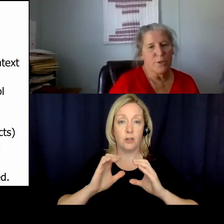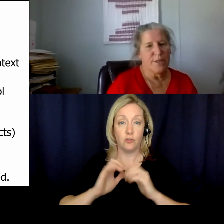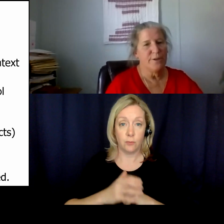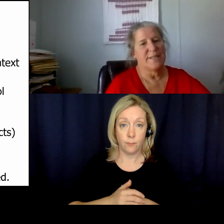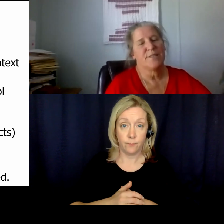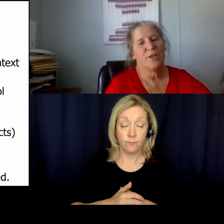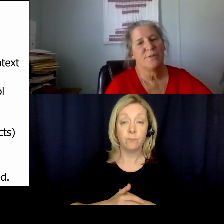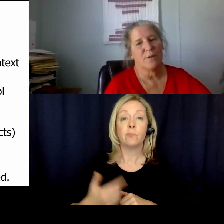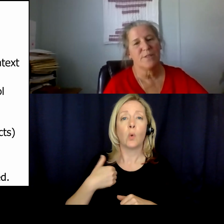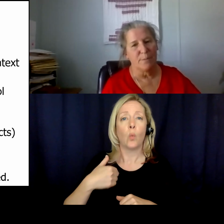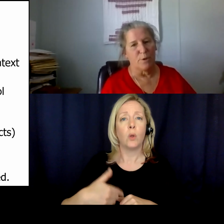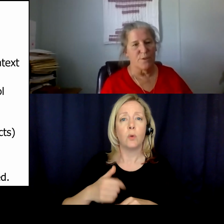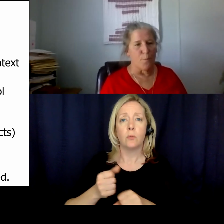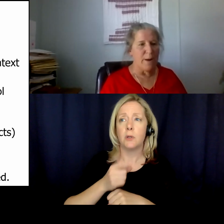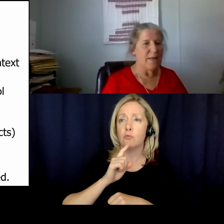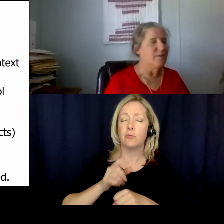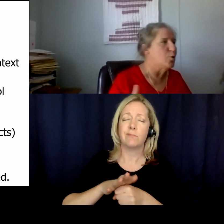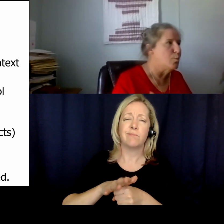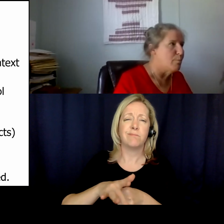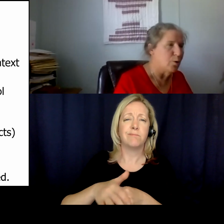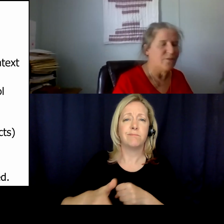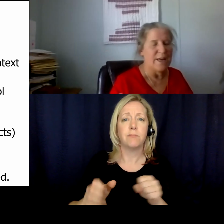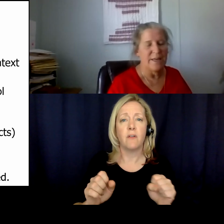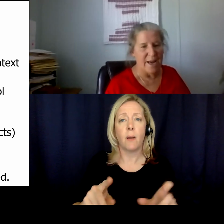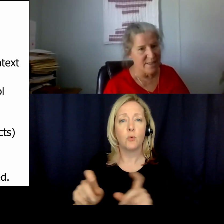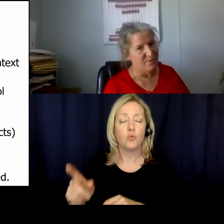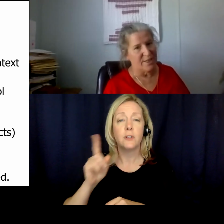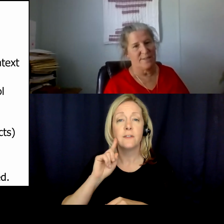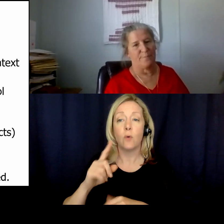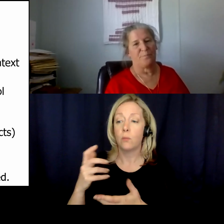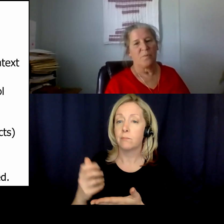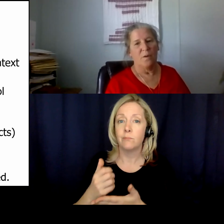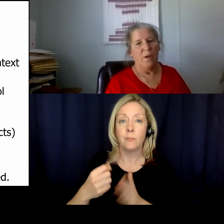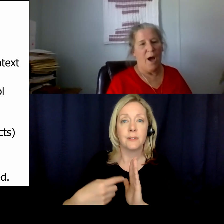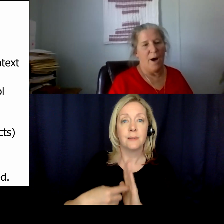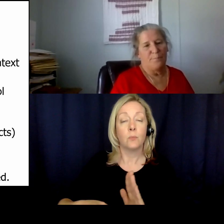many opportunities to use those symbols for meaningful, motivating activities.